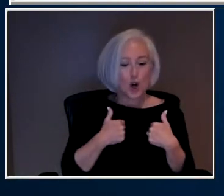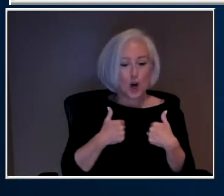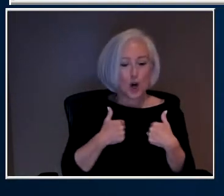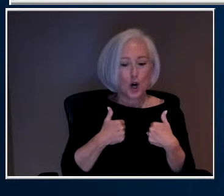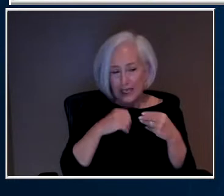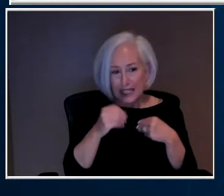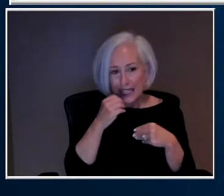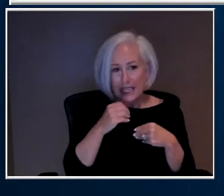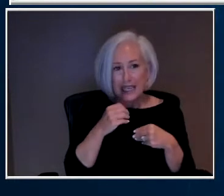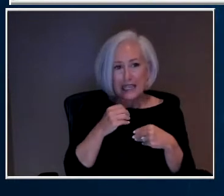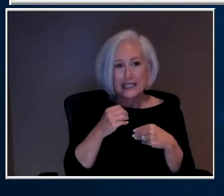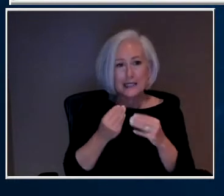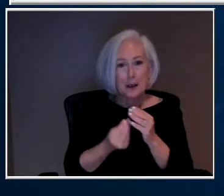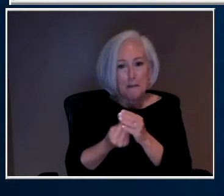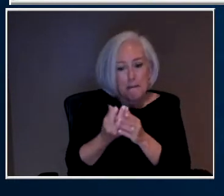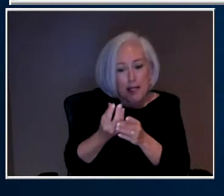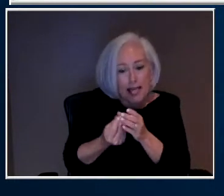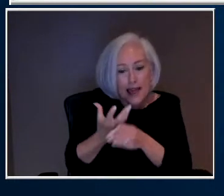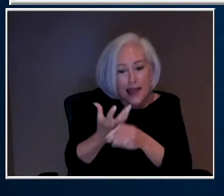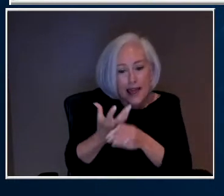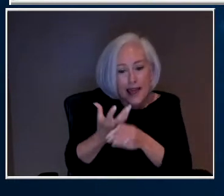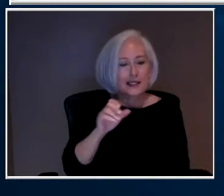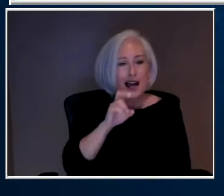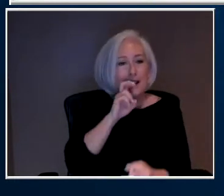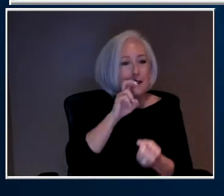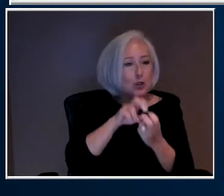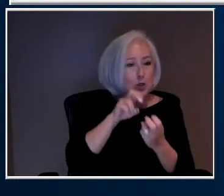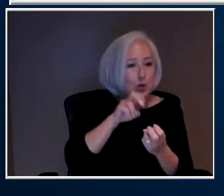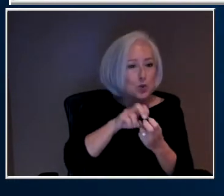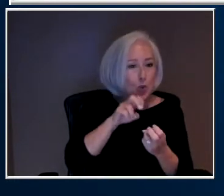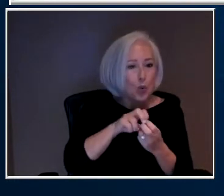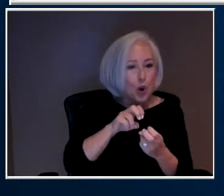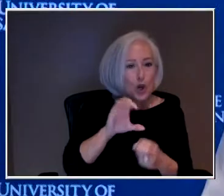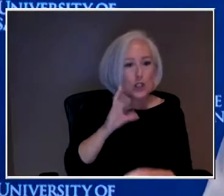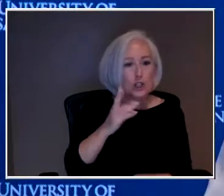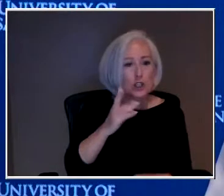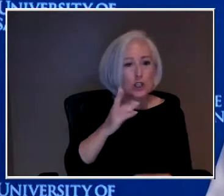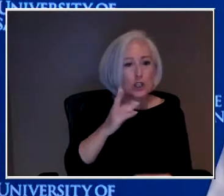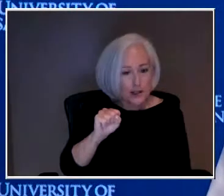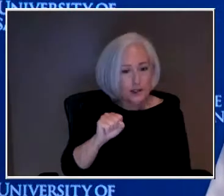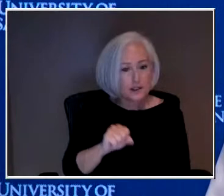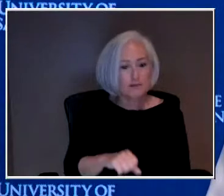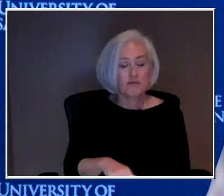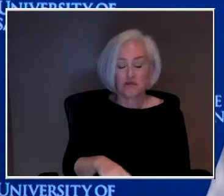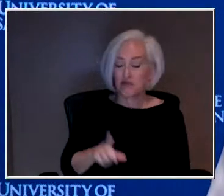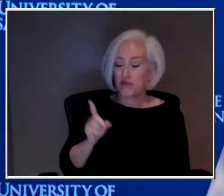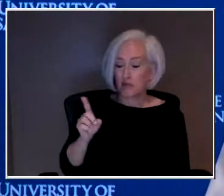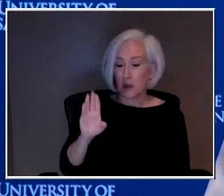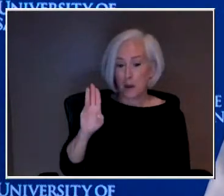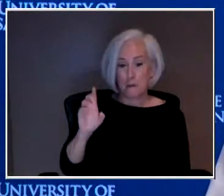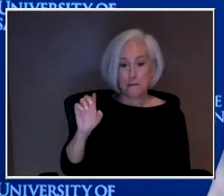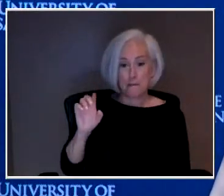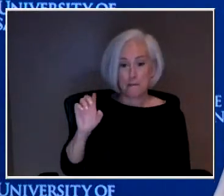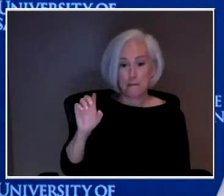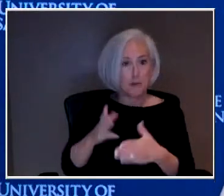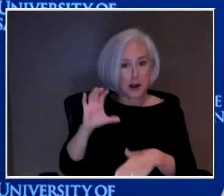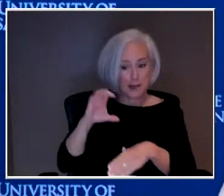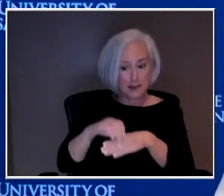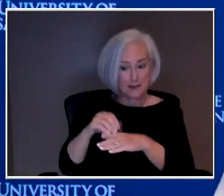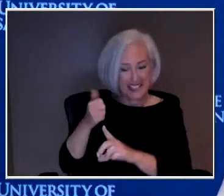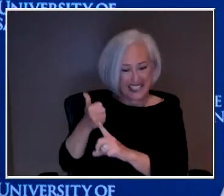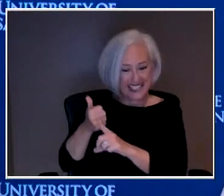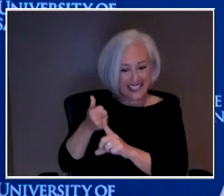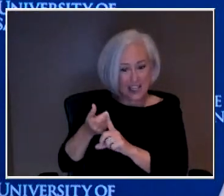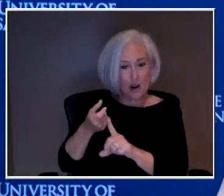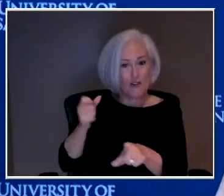chipmunks. But certainly even they can get it, just as we saw. This beaver did get it, probably got bit by a rabid animal, and so just be aware of